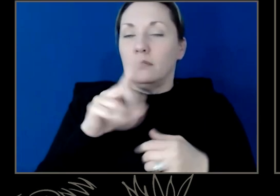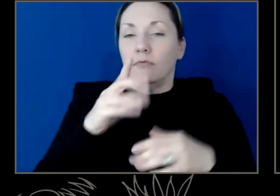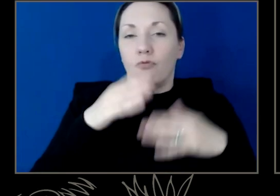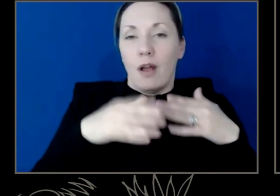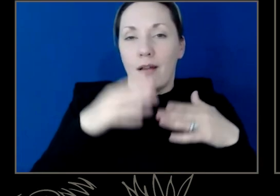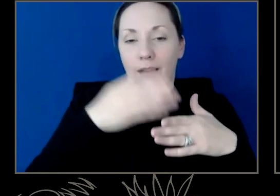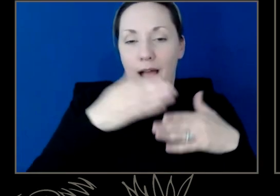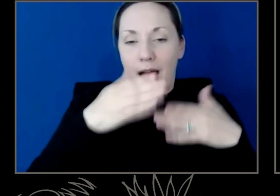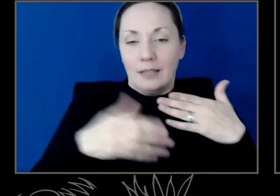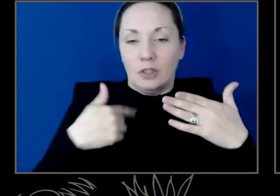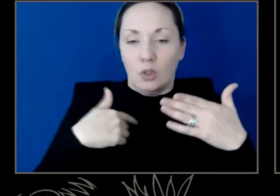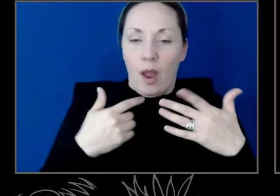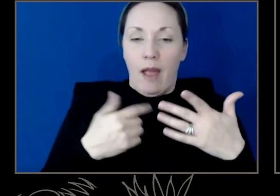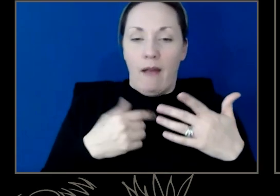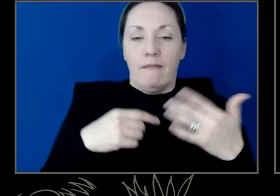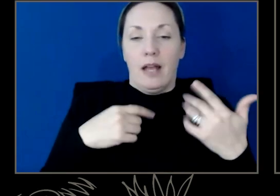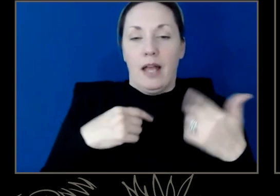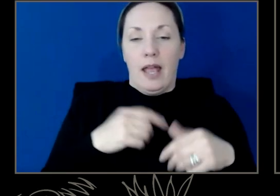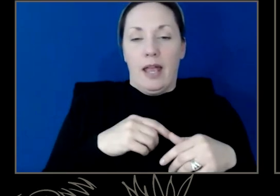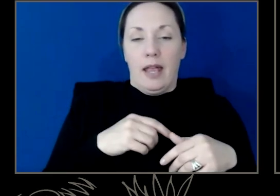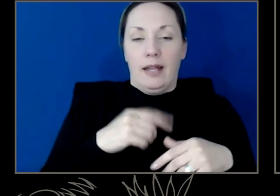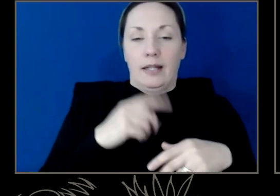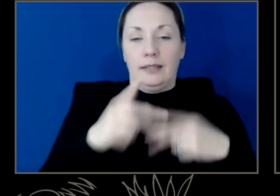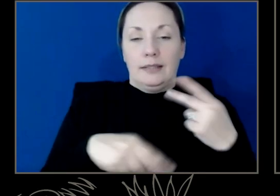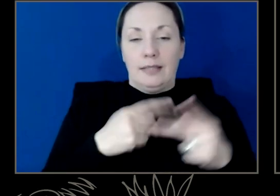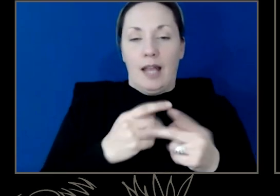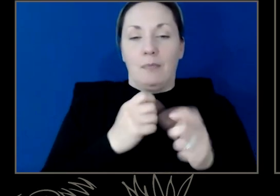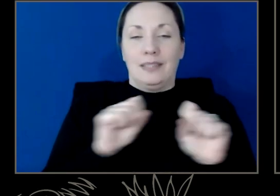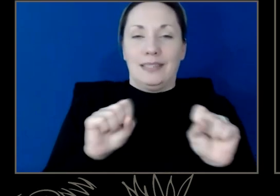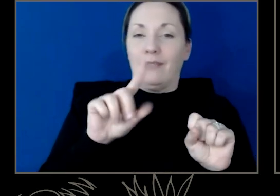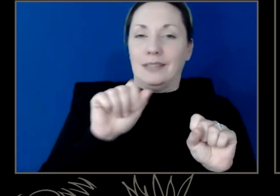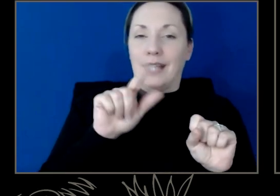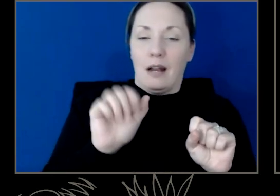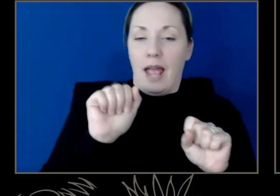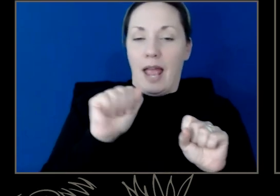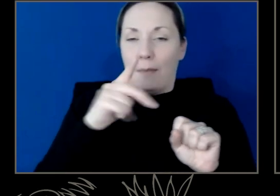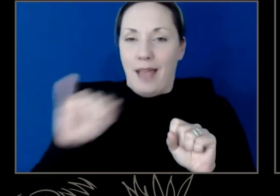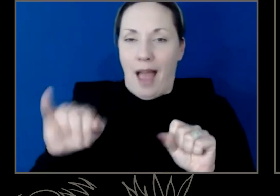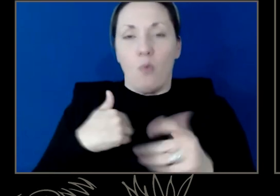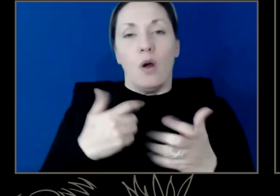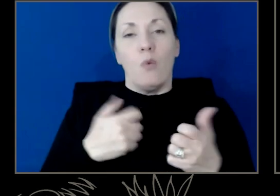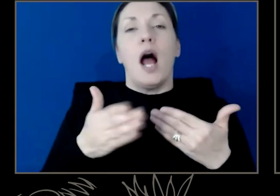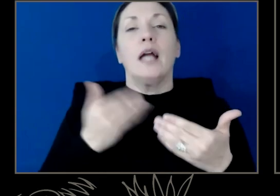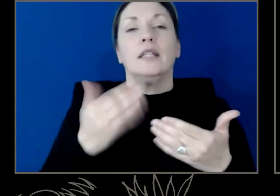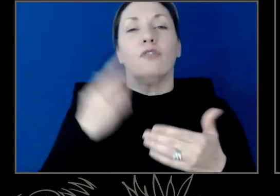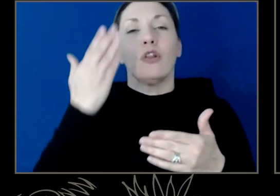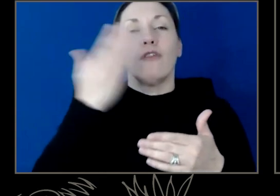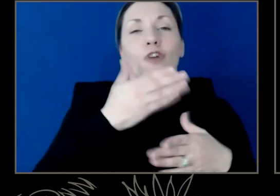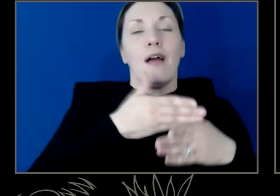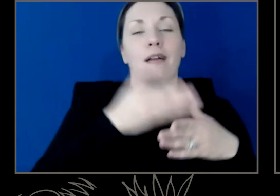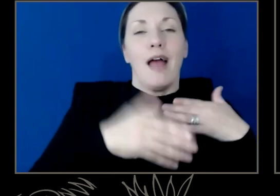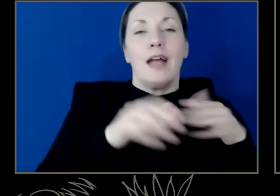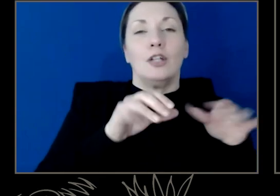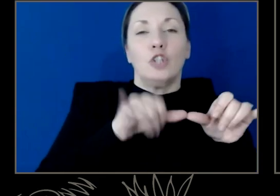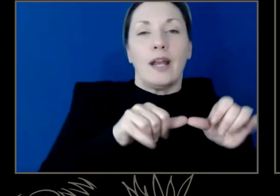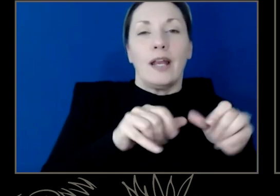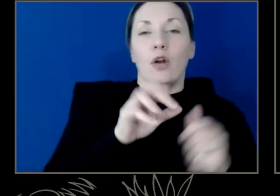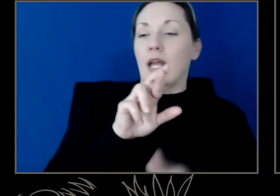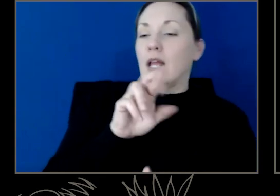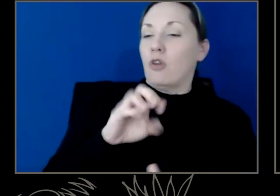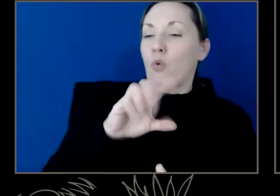data API, right? We want it to be like really easy for our front end engineers in their React components